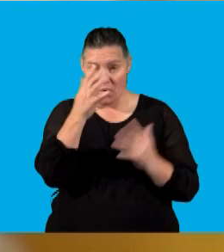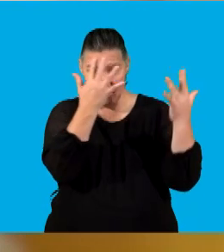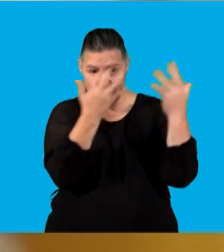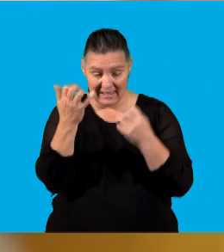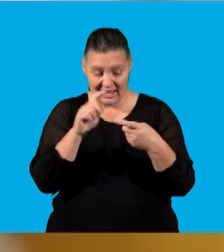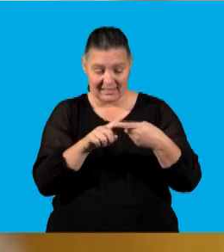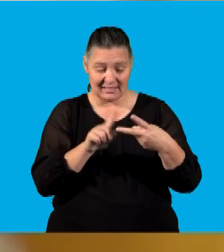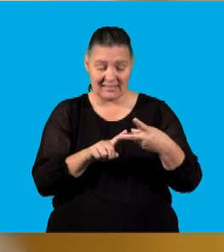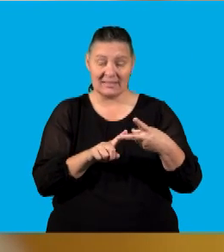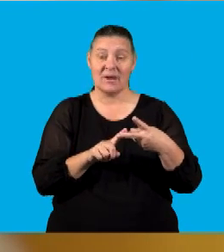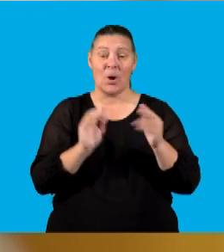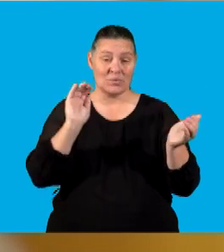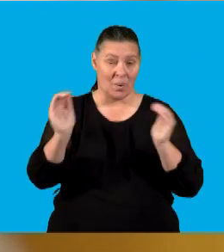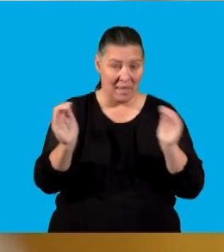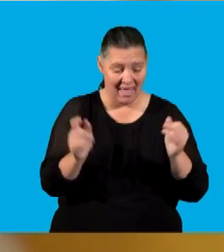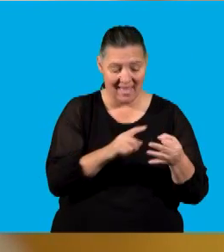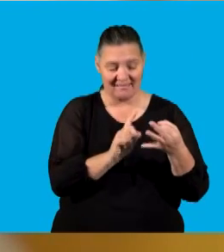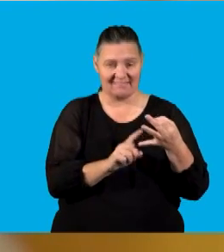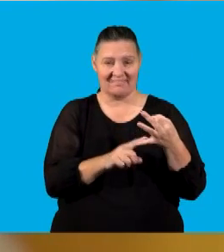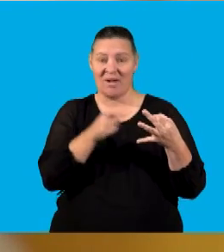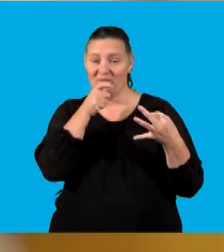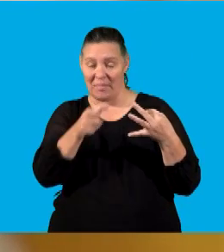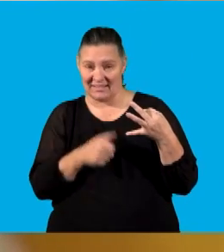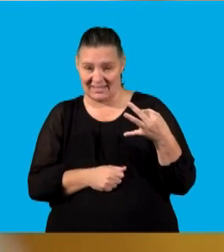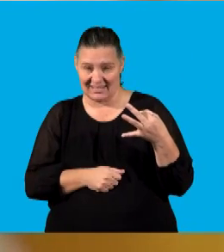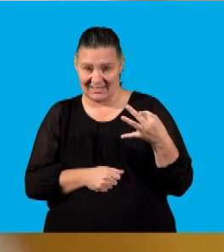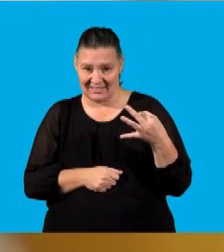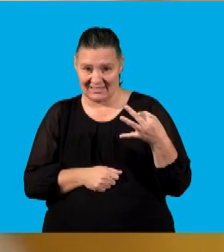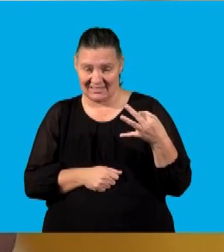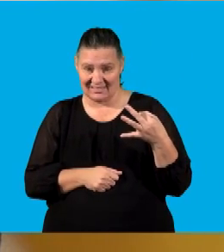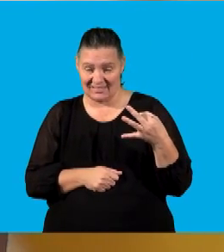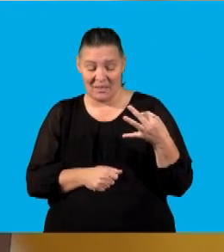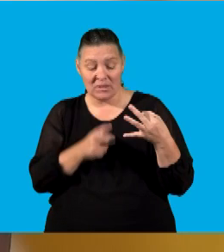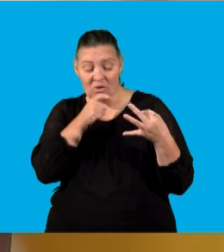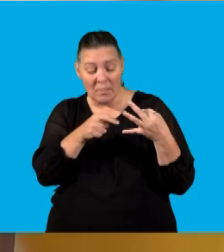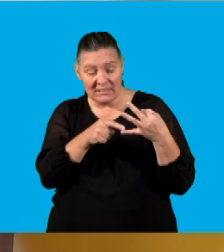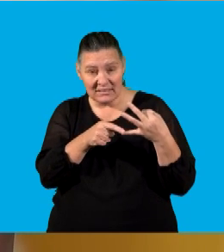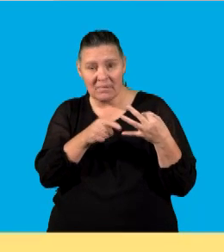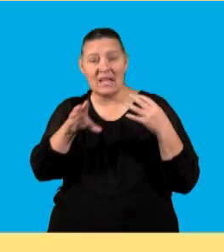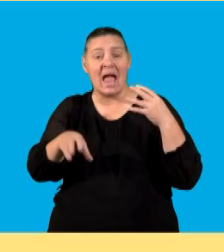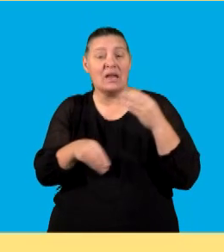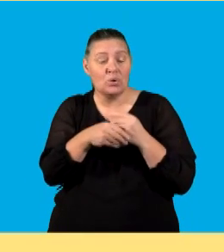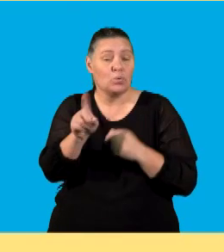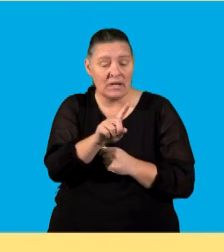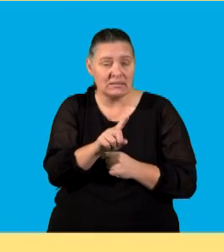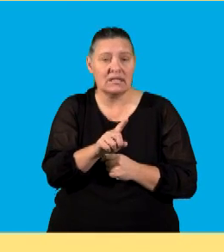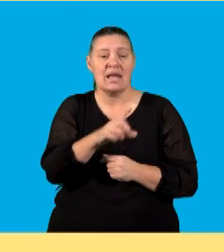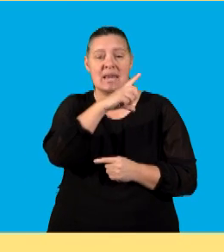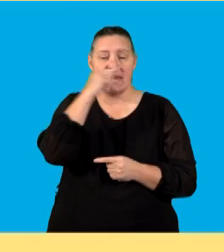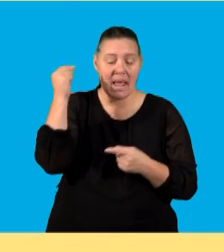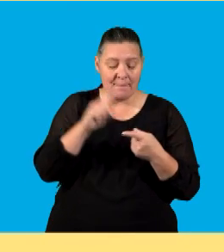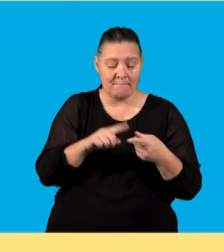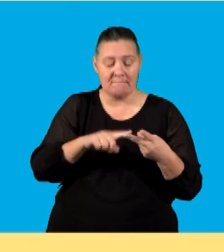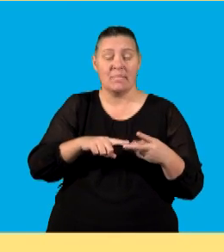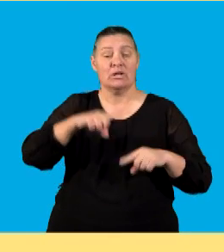you calculate, you compare, and you comment. But on commenting, you have to include the name,